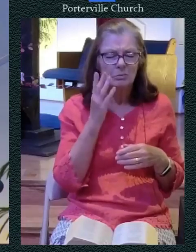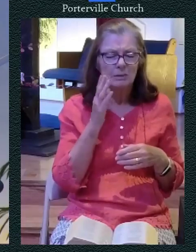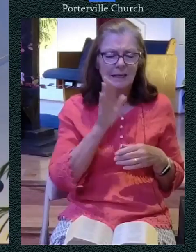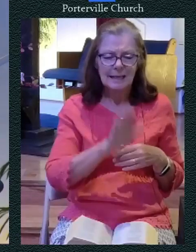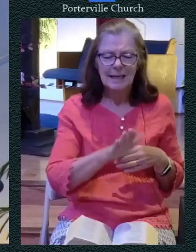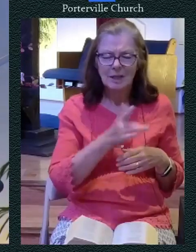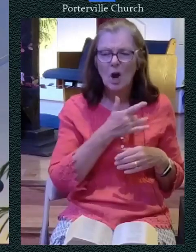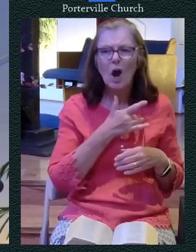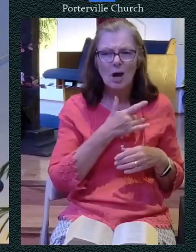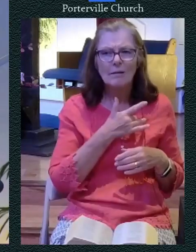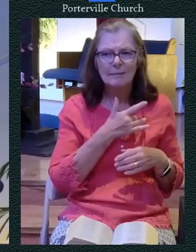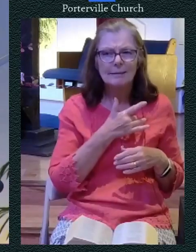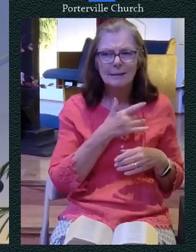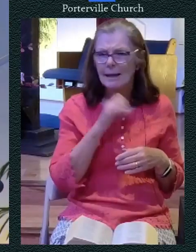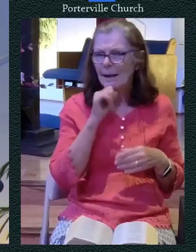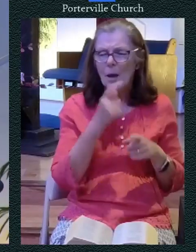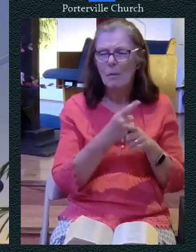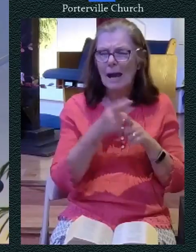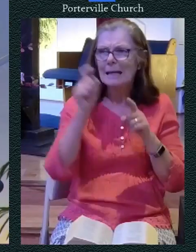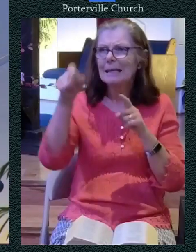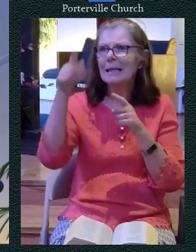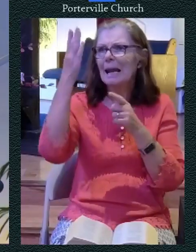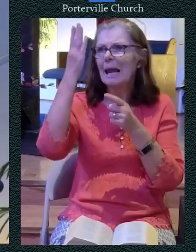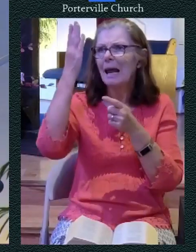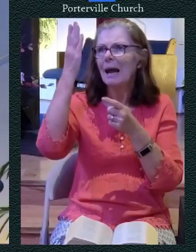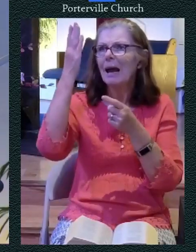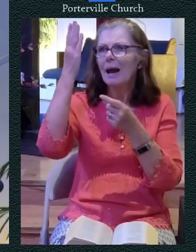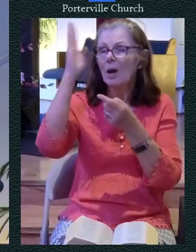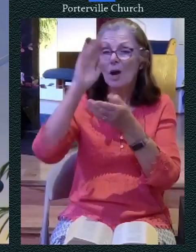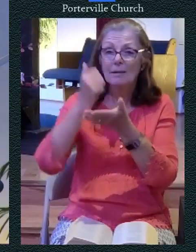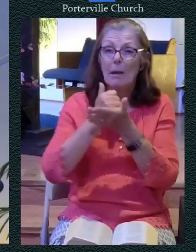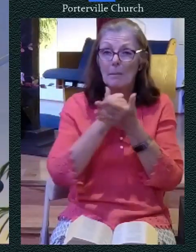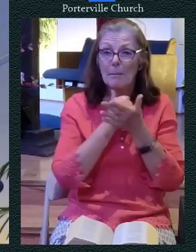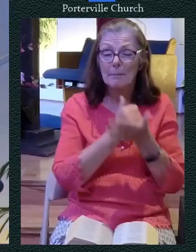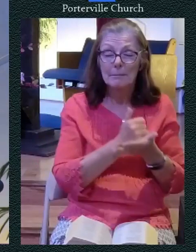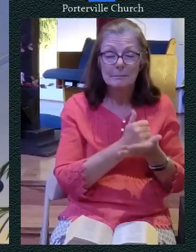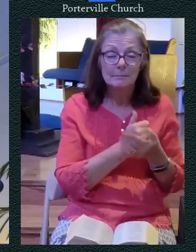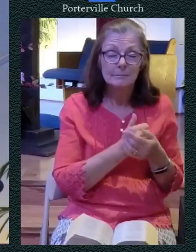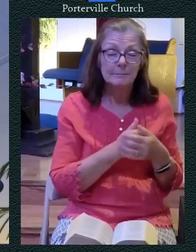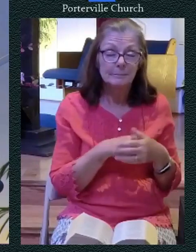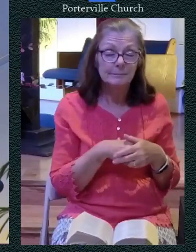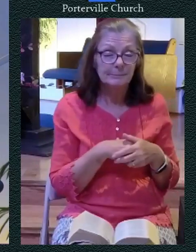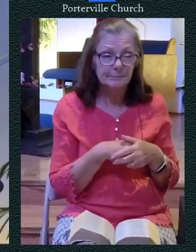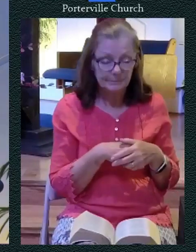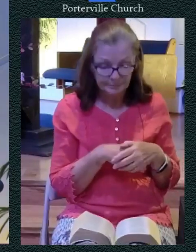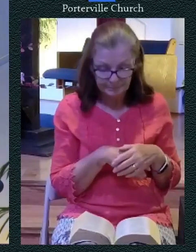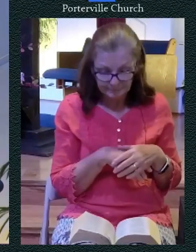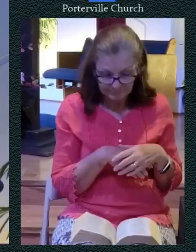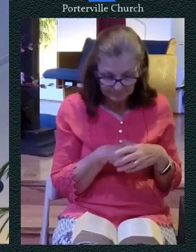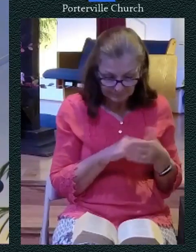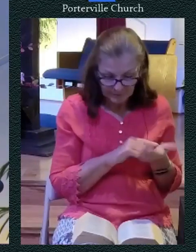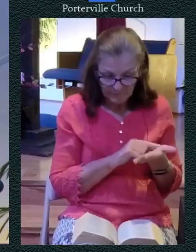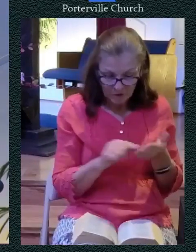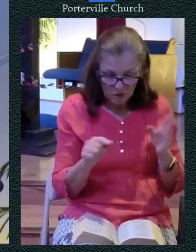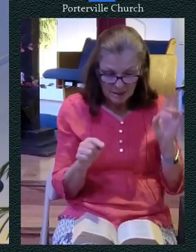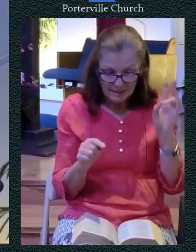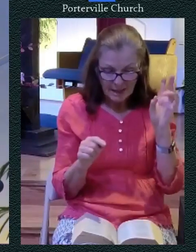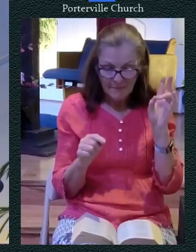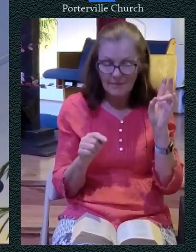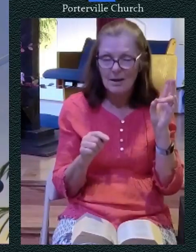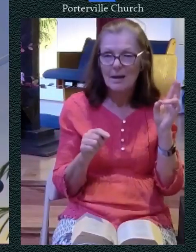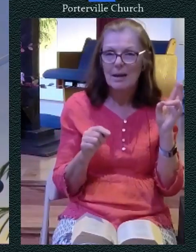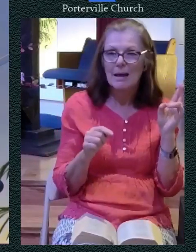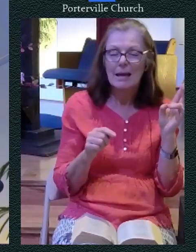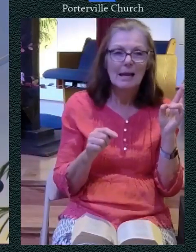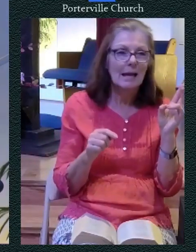help here. But then in the second section of the prayer, starting in verse 7, now, Lord, for what do